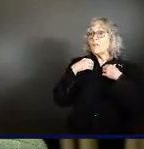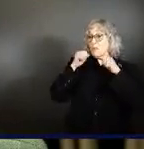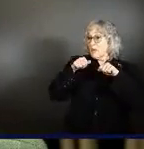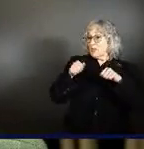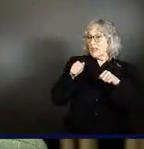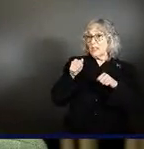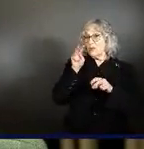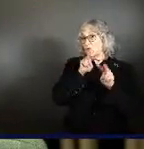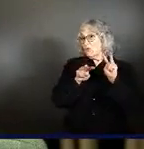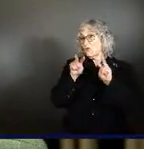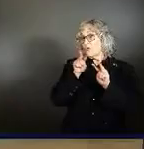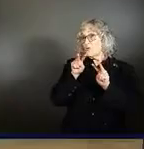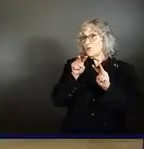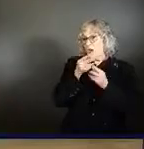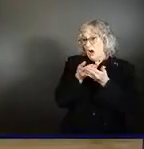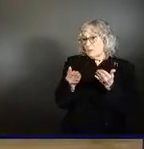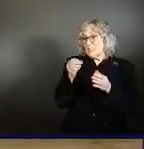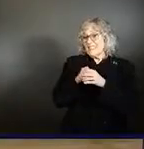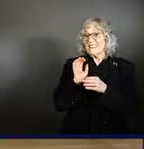own galaxy?